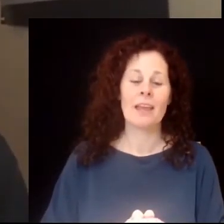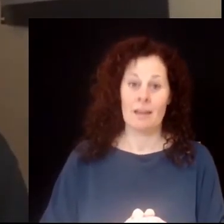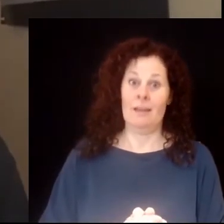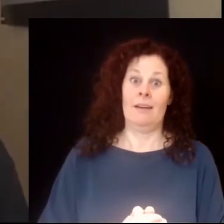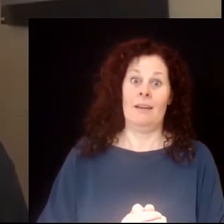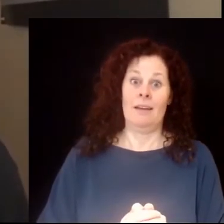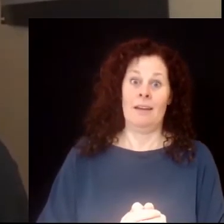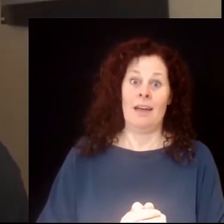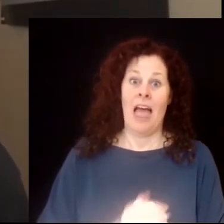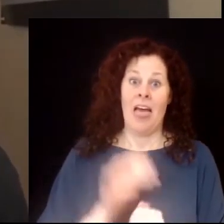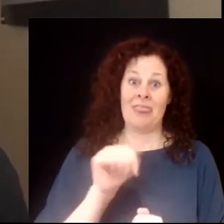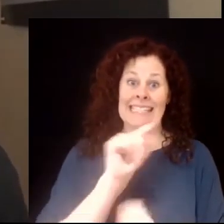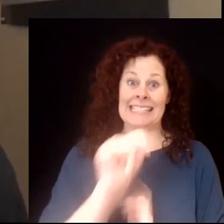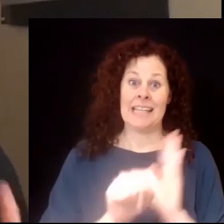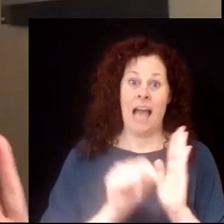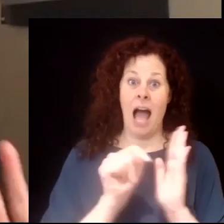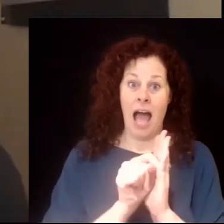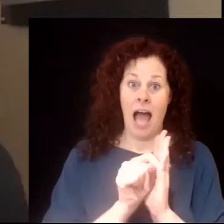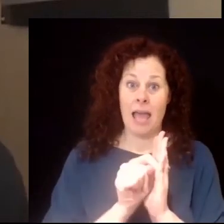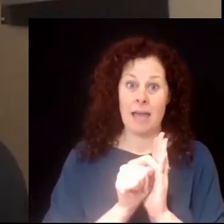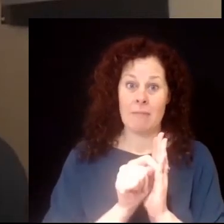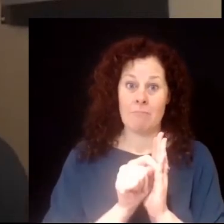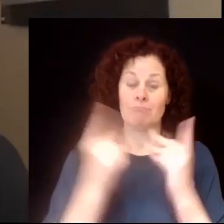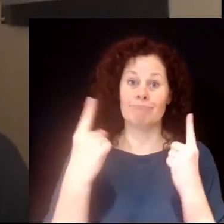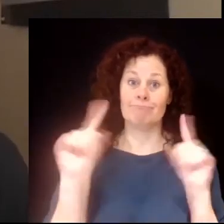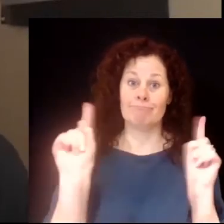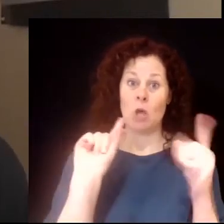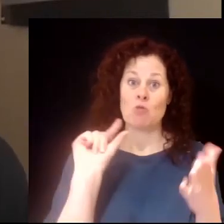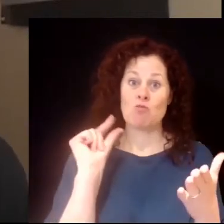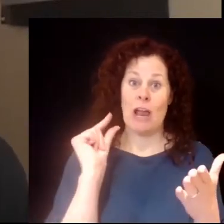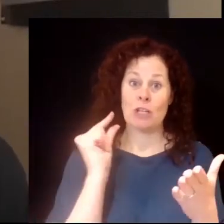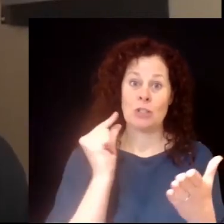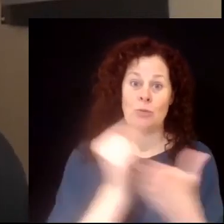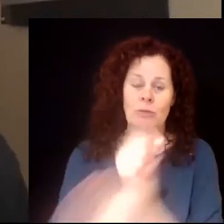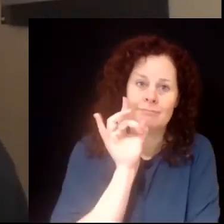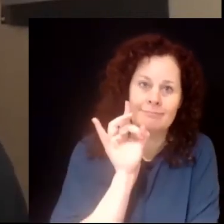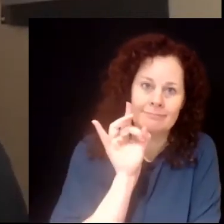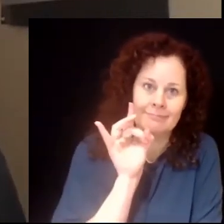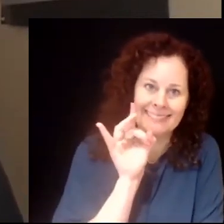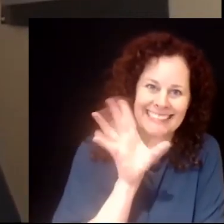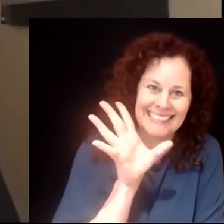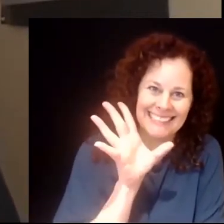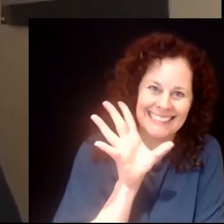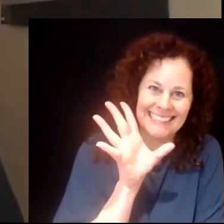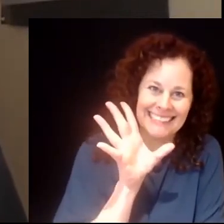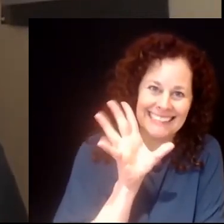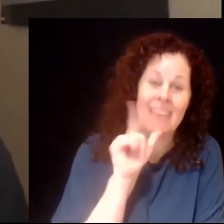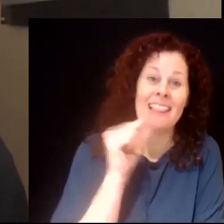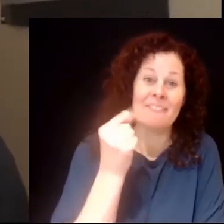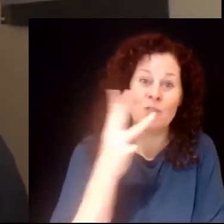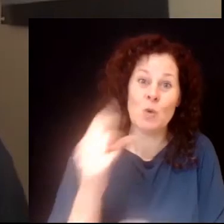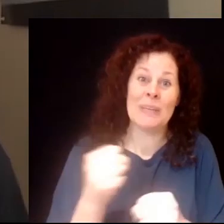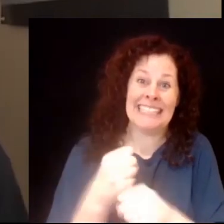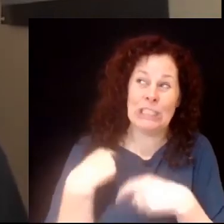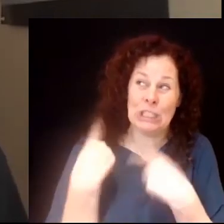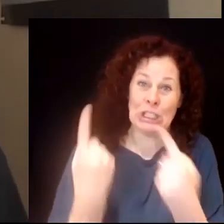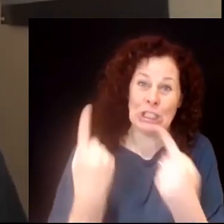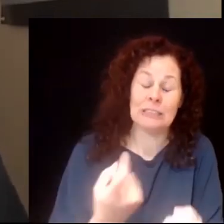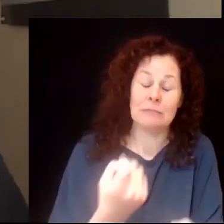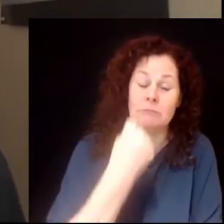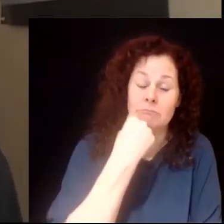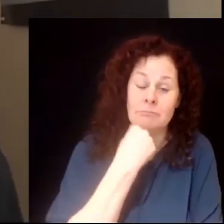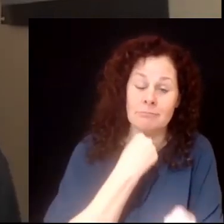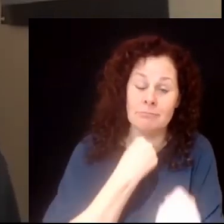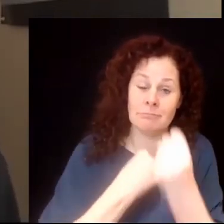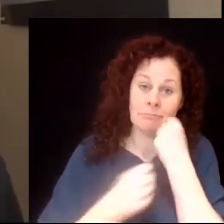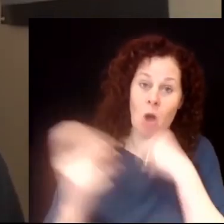Graduating during this time is a tremendous feat. The past few years have been hard, to say the least. And I definitely didn't think I'd